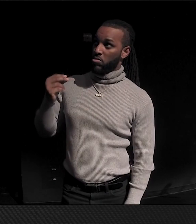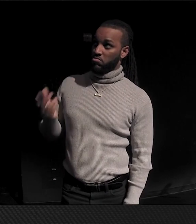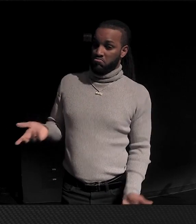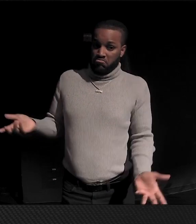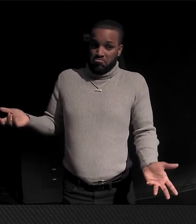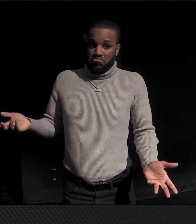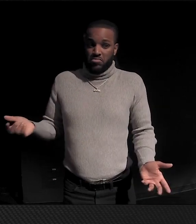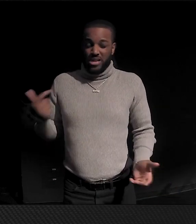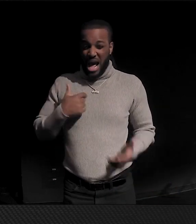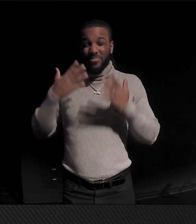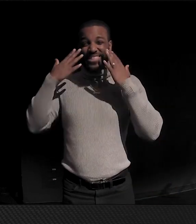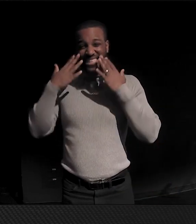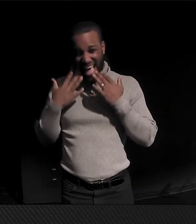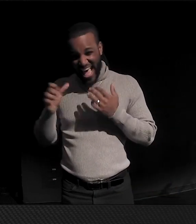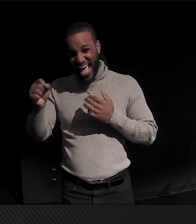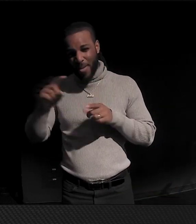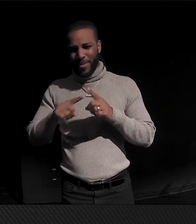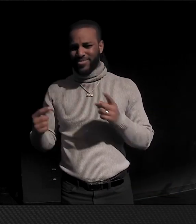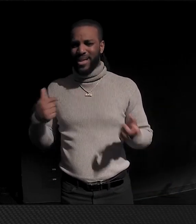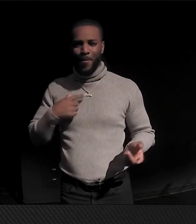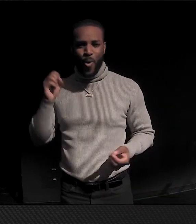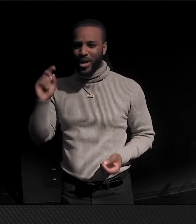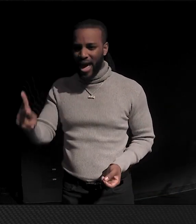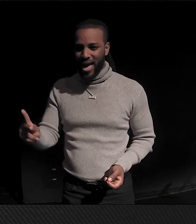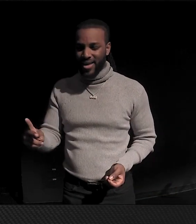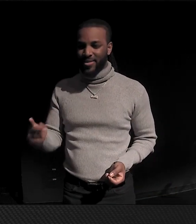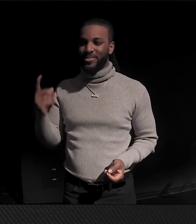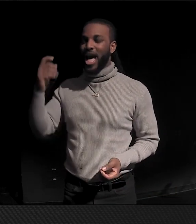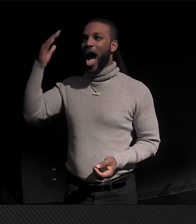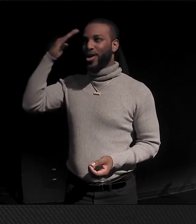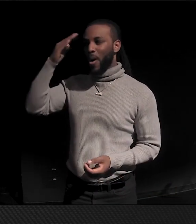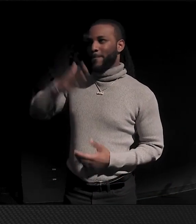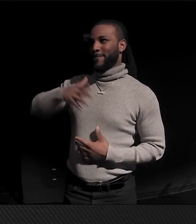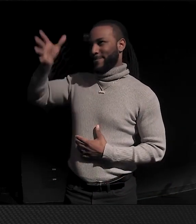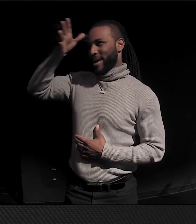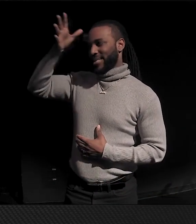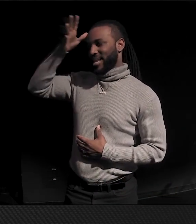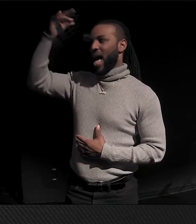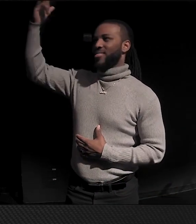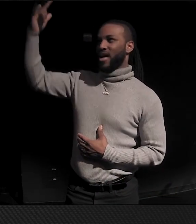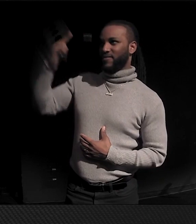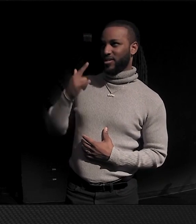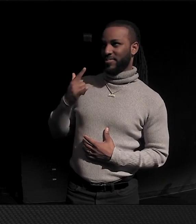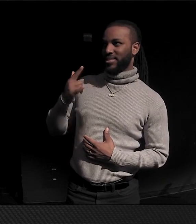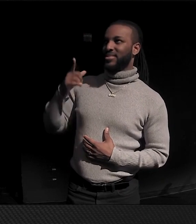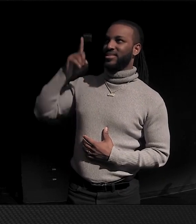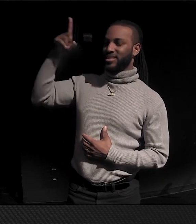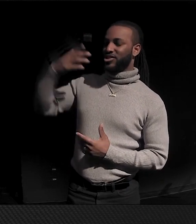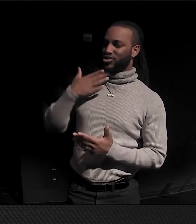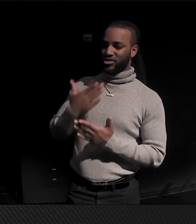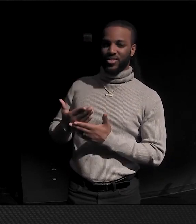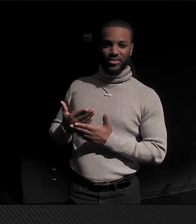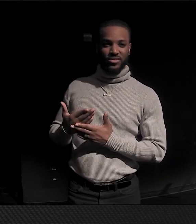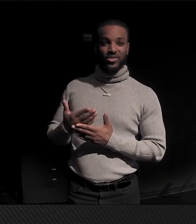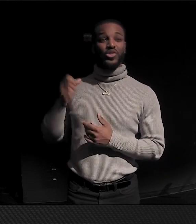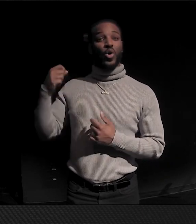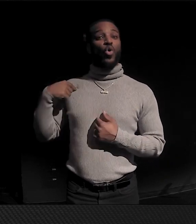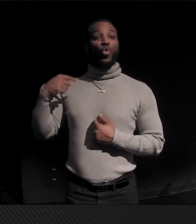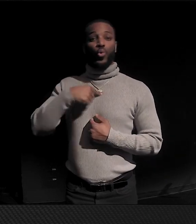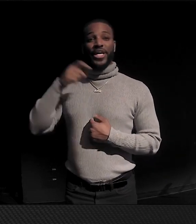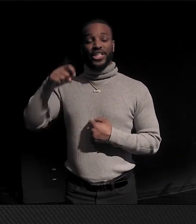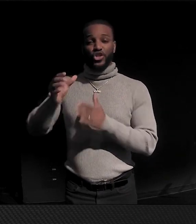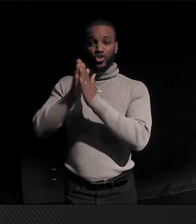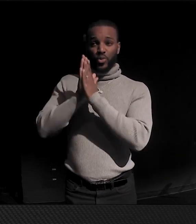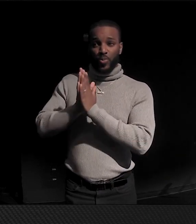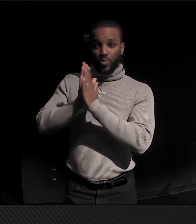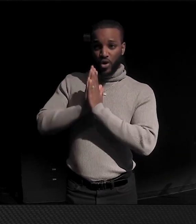I'm sad, but I'm okay, because I know my dad loves me. I know he's good, right? Yeah. So we need to pray the